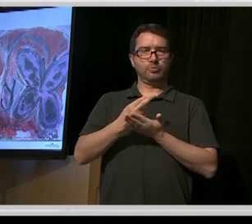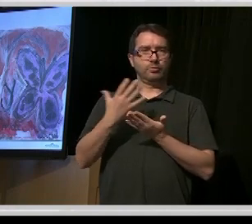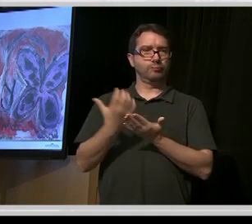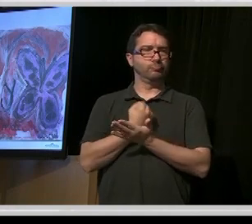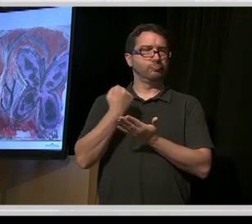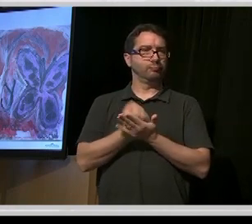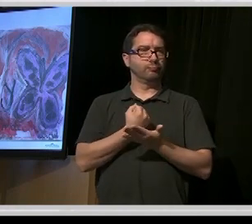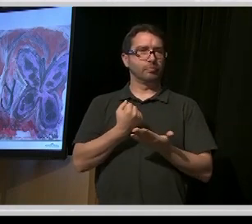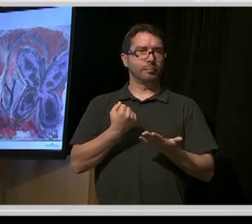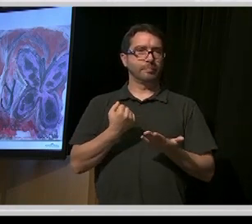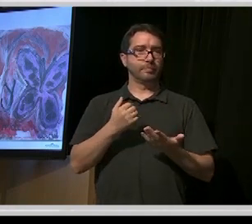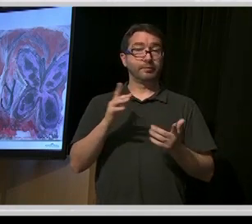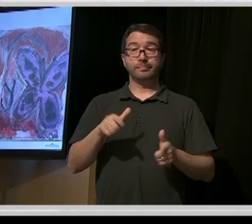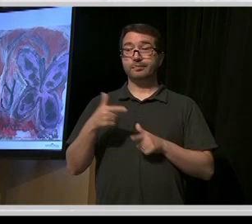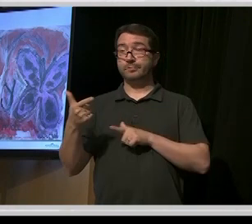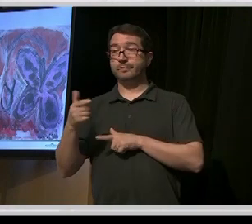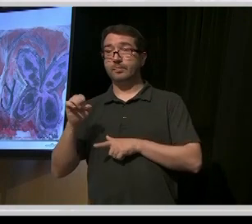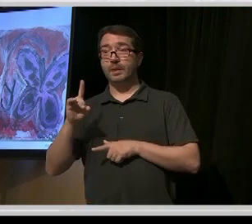And I'm going to send it back to Eddie.